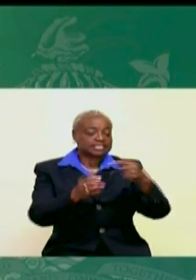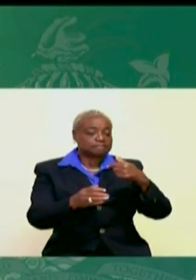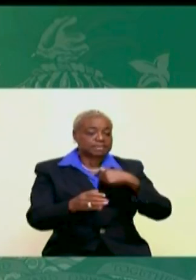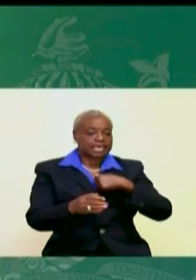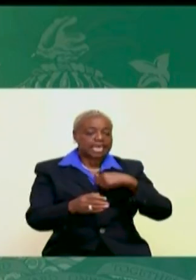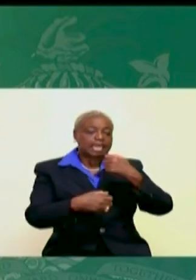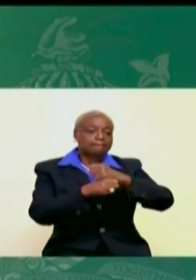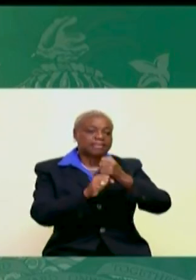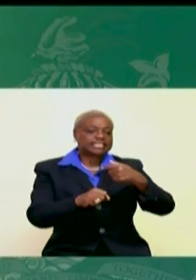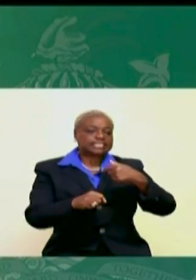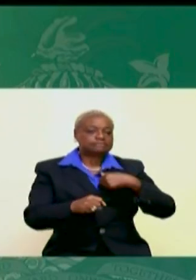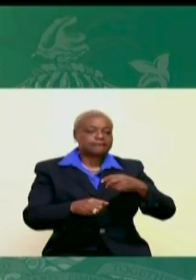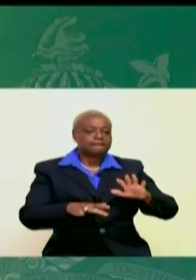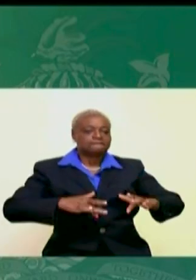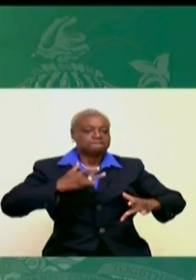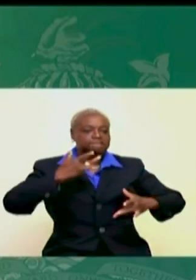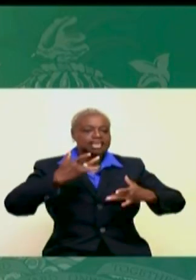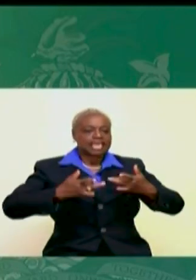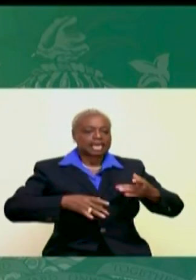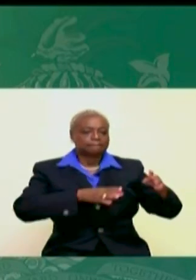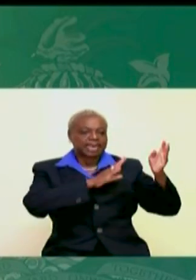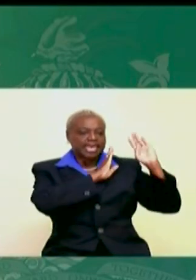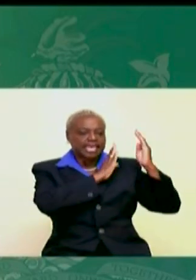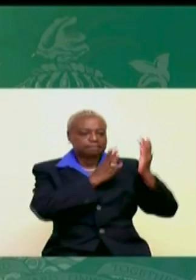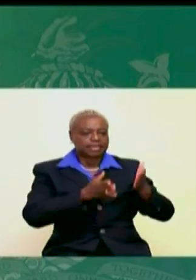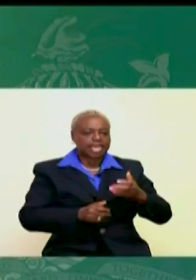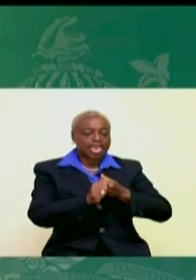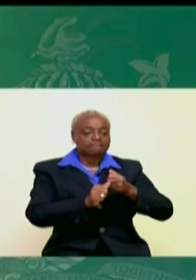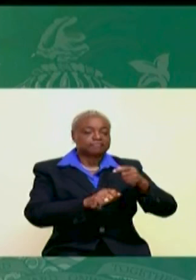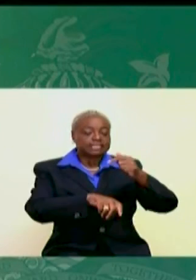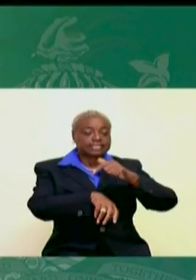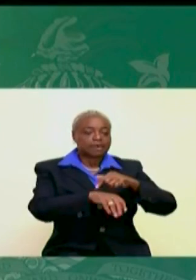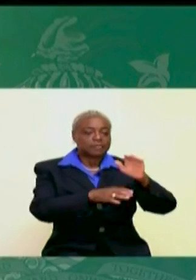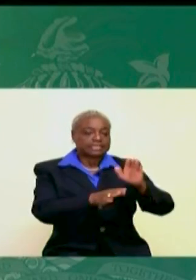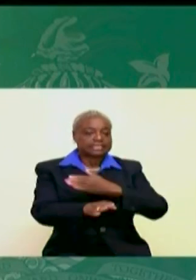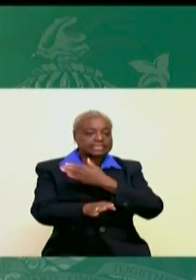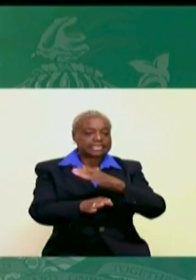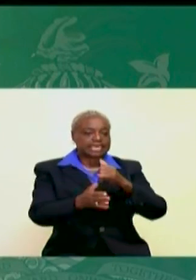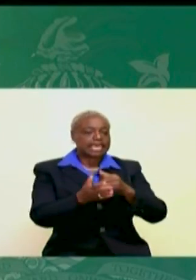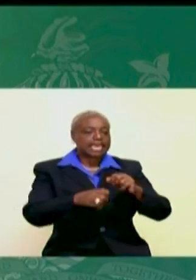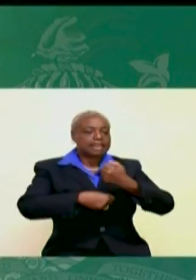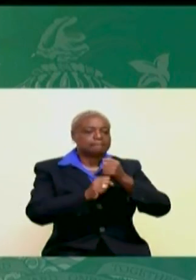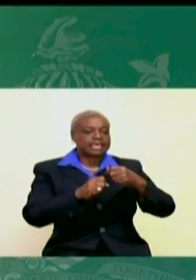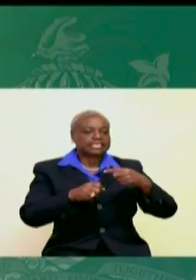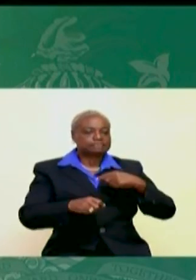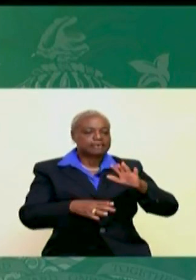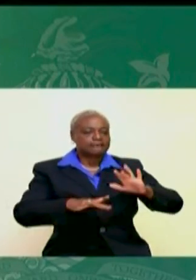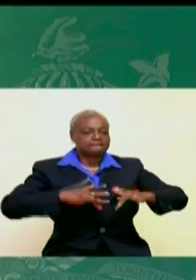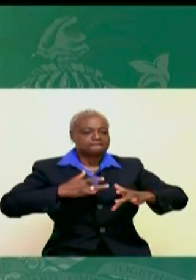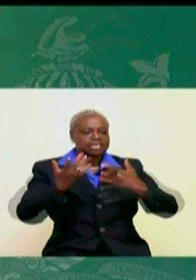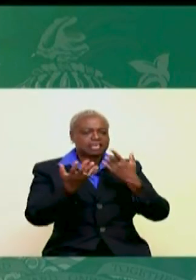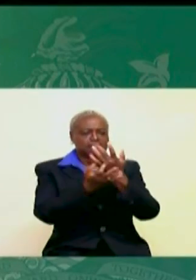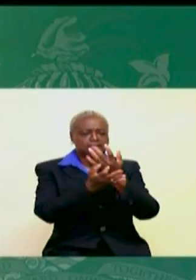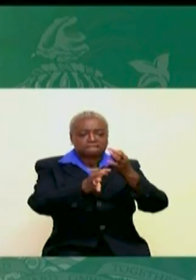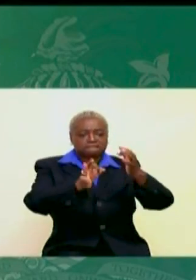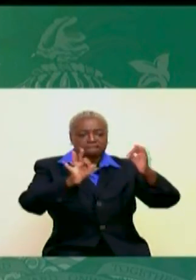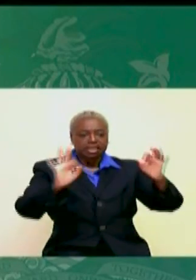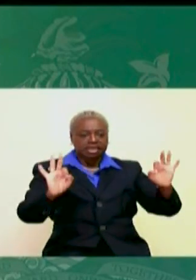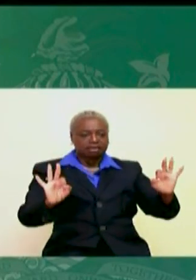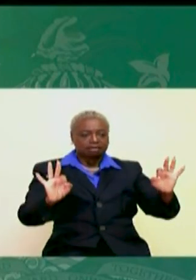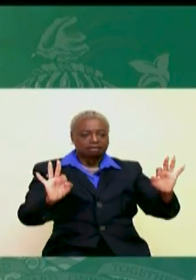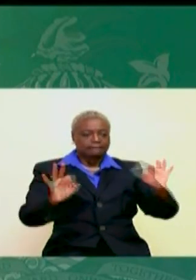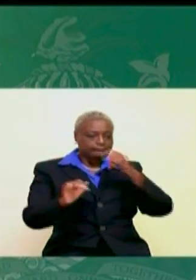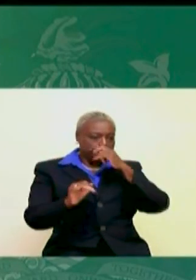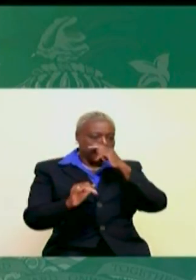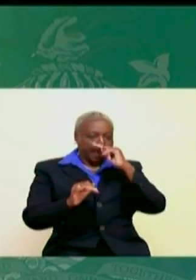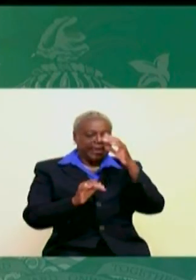feel like a Bahamian every time we sing the national anthem. It makes me feel free. It's a kid.